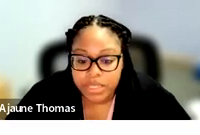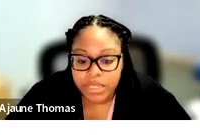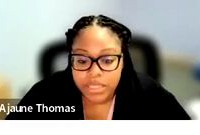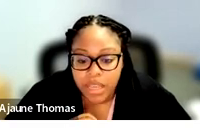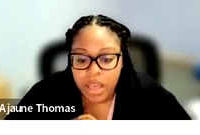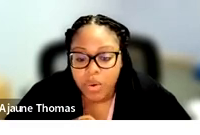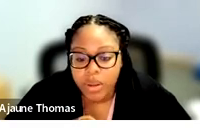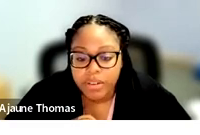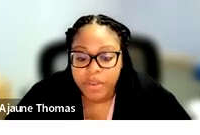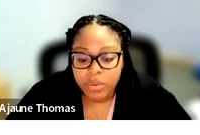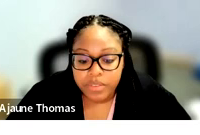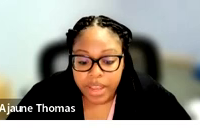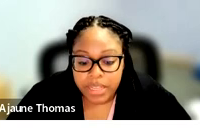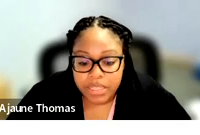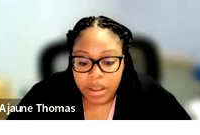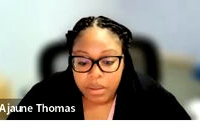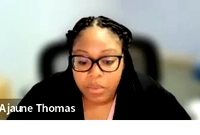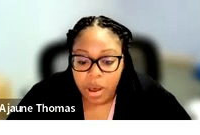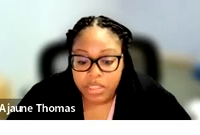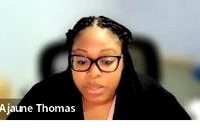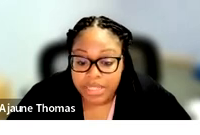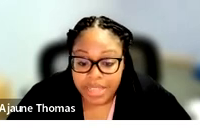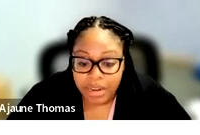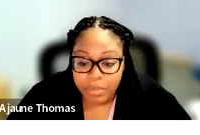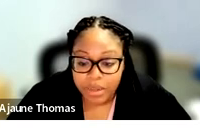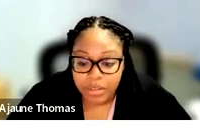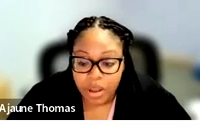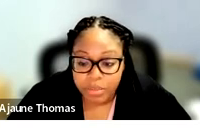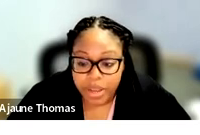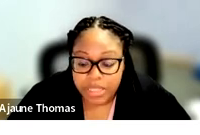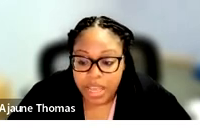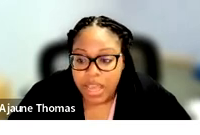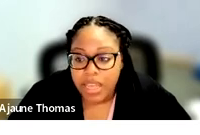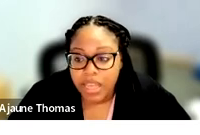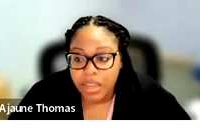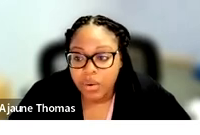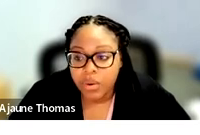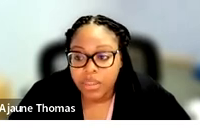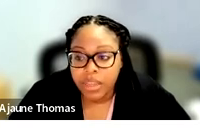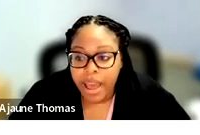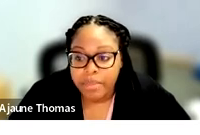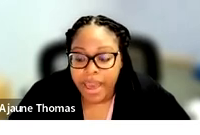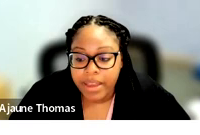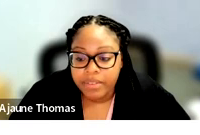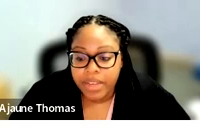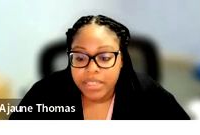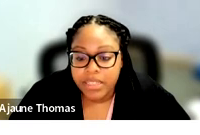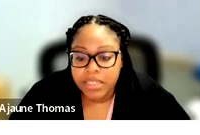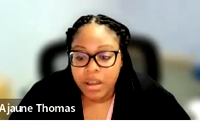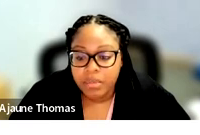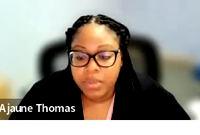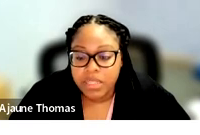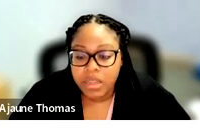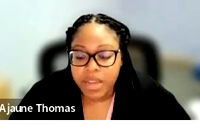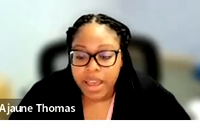voice assistance. On a phone device, also it's a side button, long press. And then on the iPad